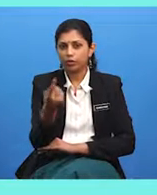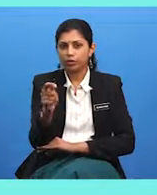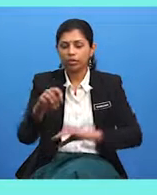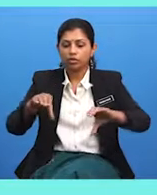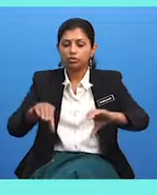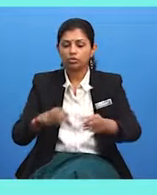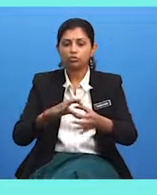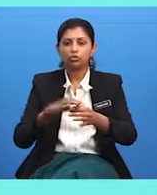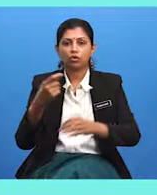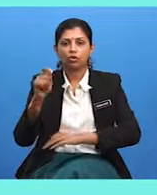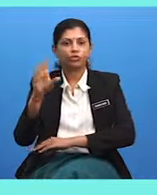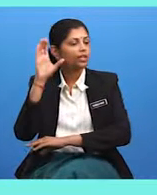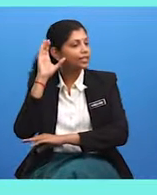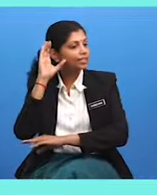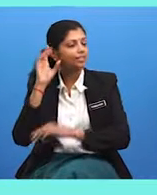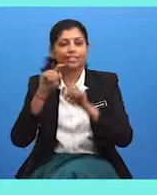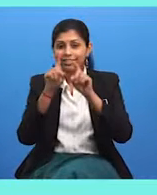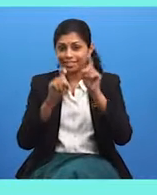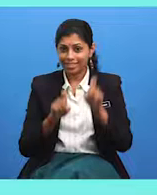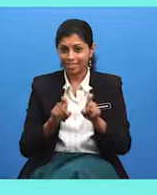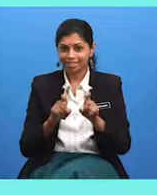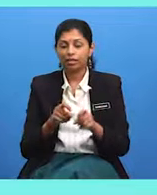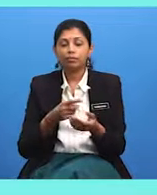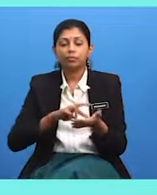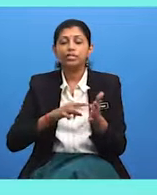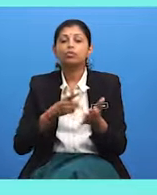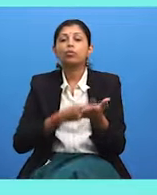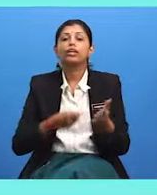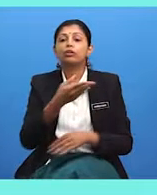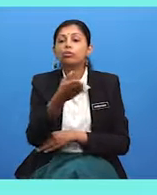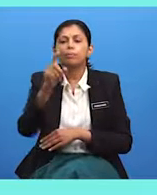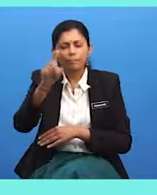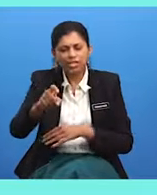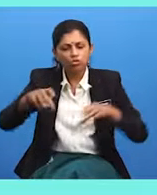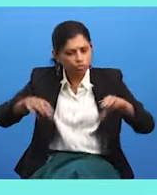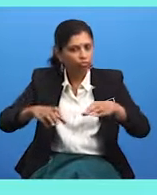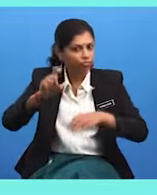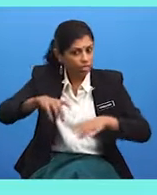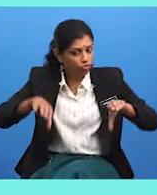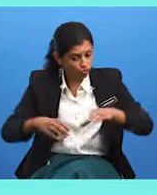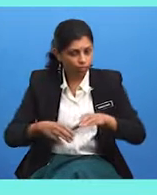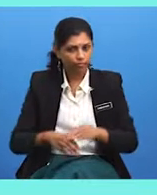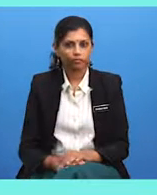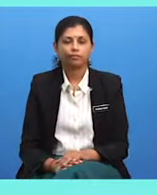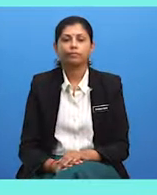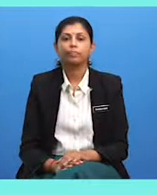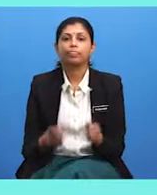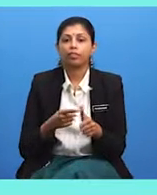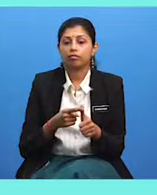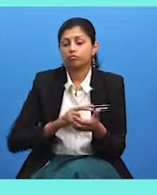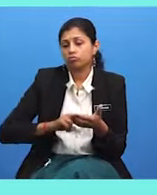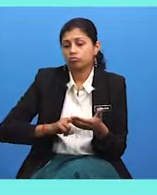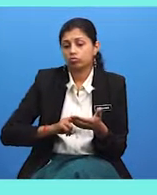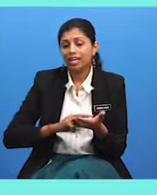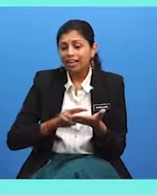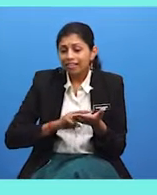do's of the listening test first. First off, do read the